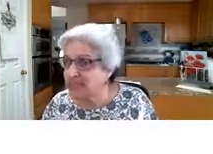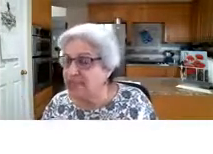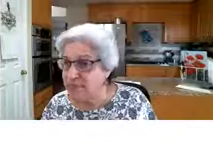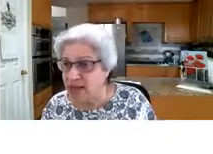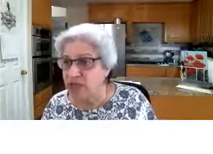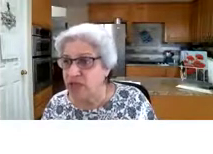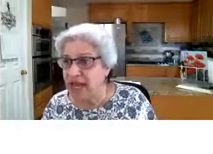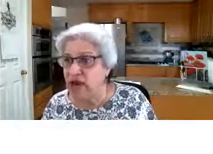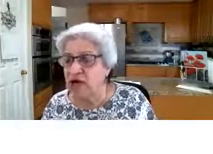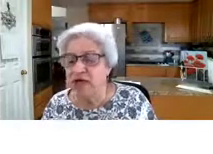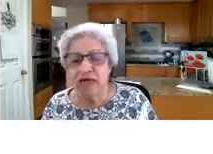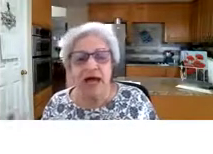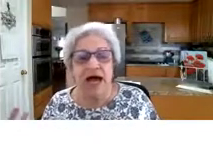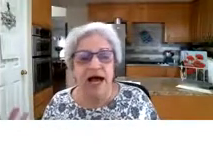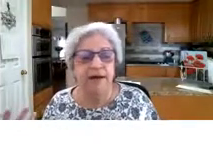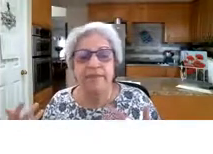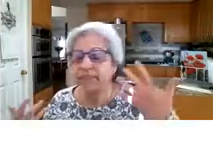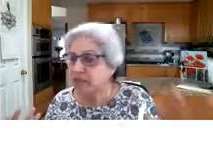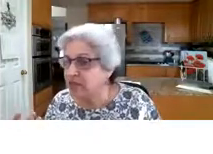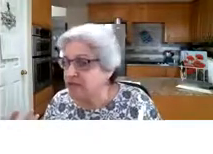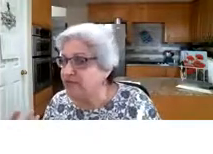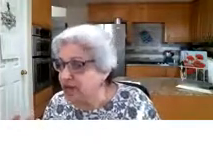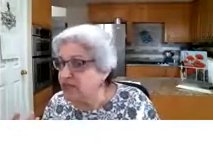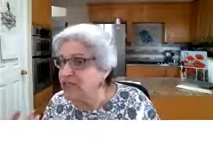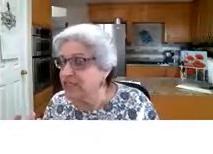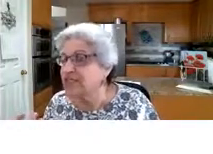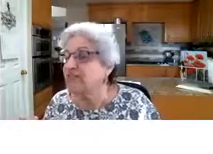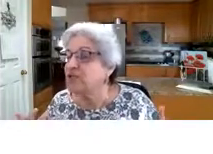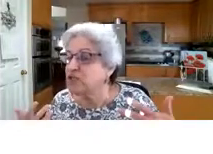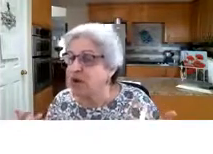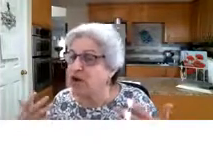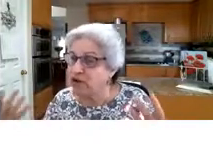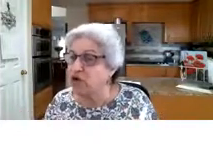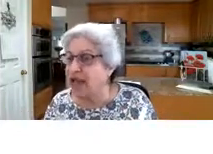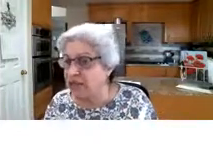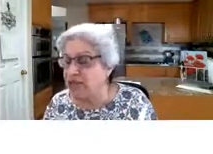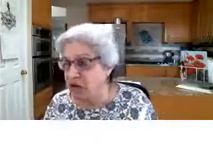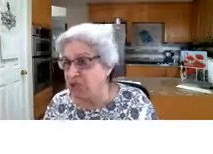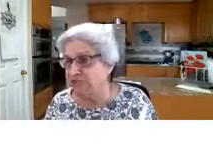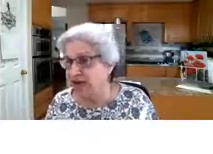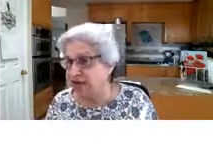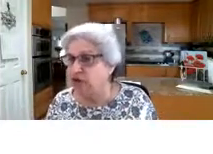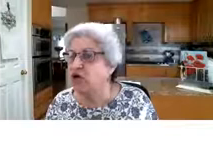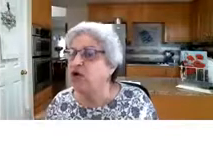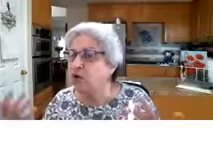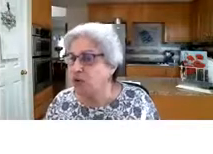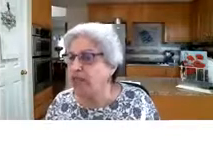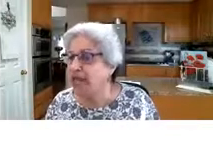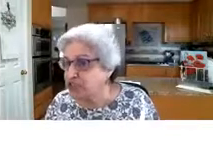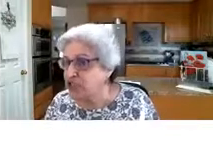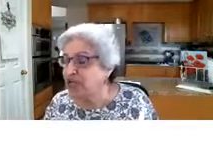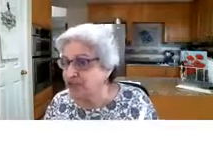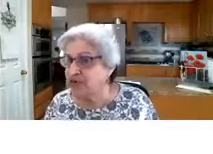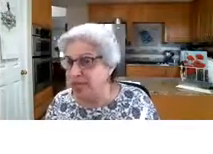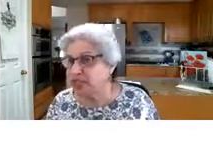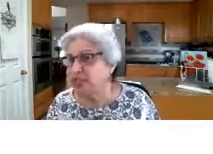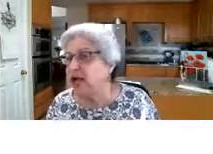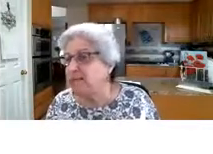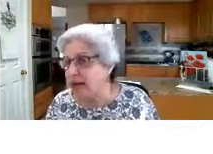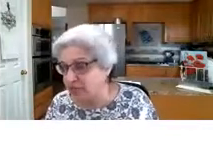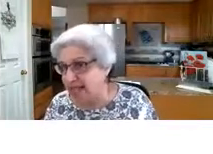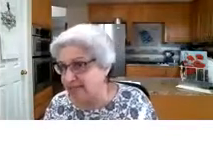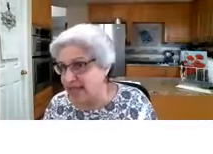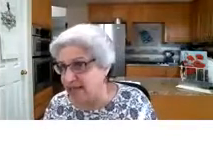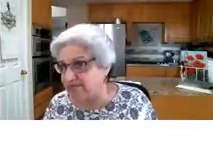go to seek medical care, the VAERS system is where your healthcare provider will enter